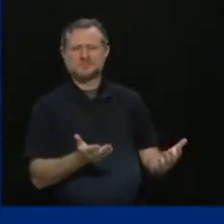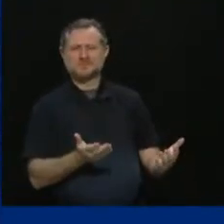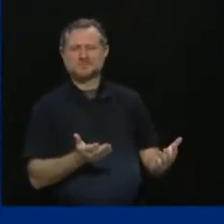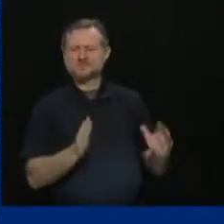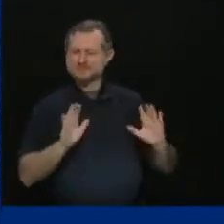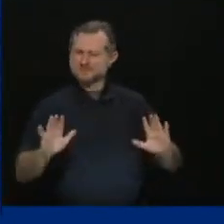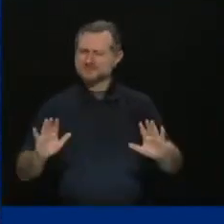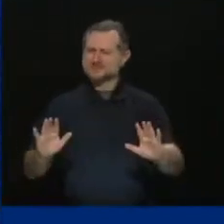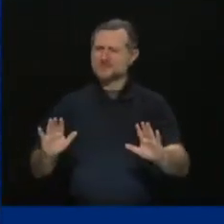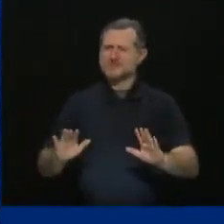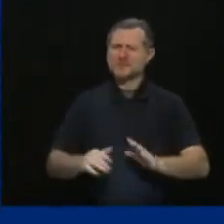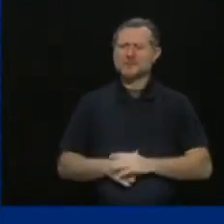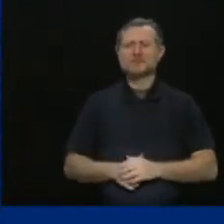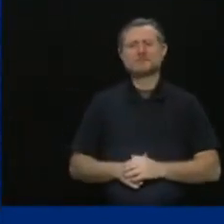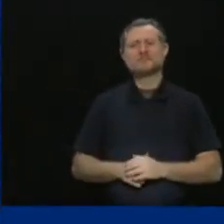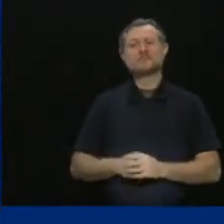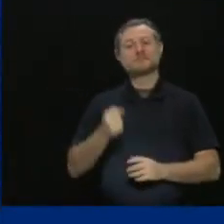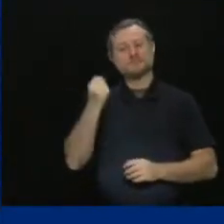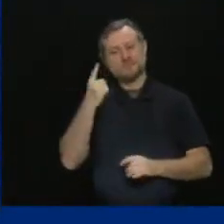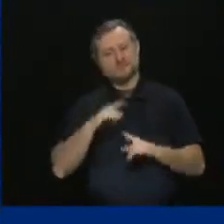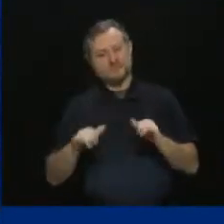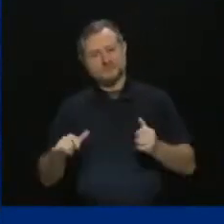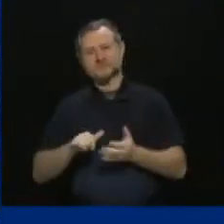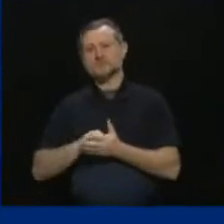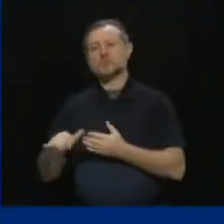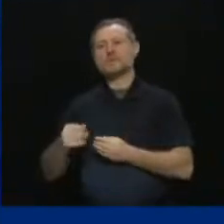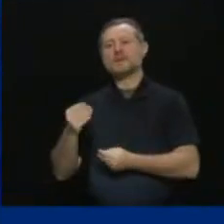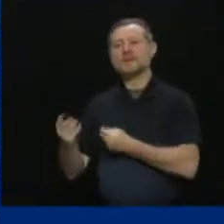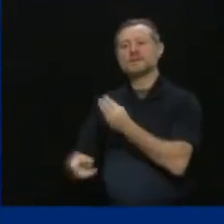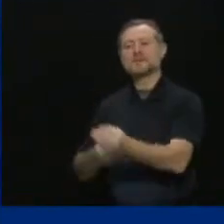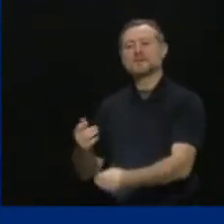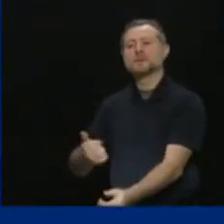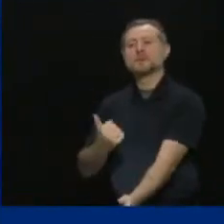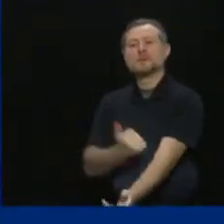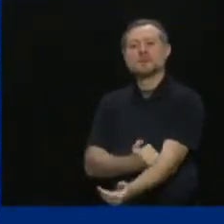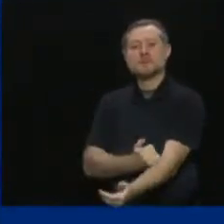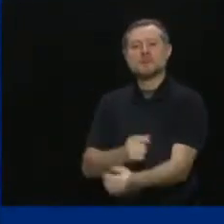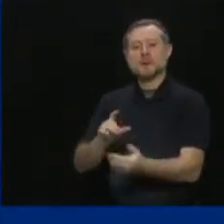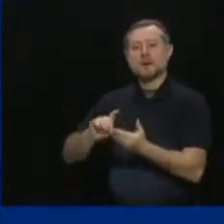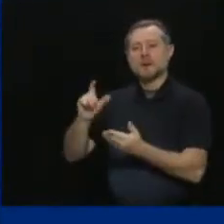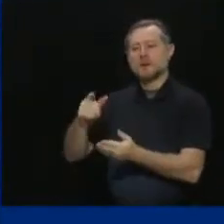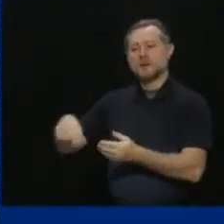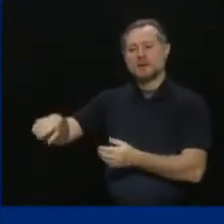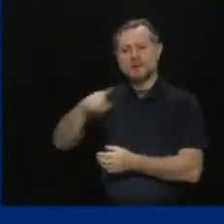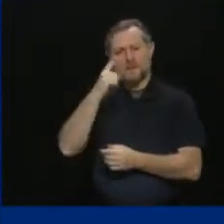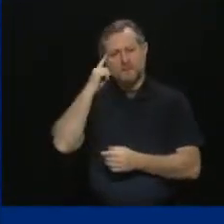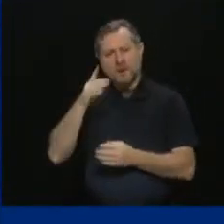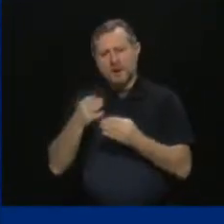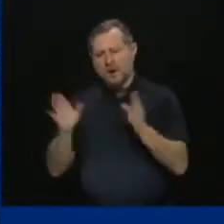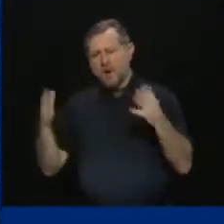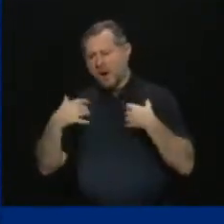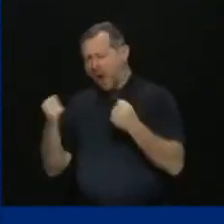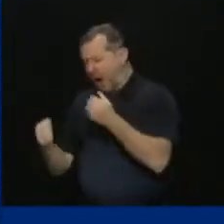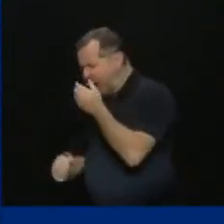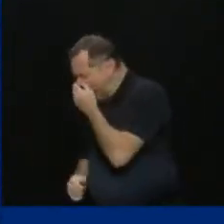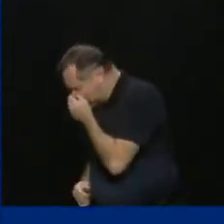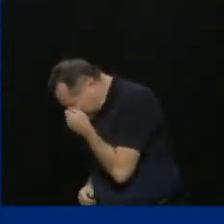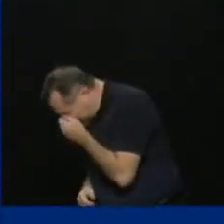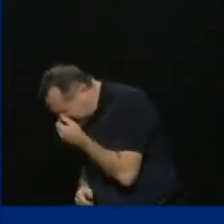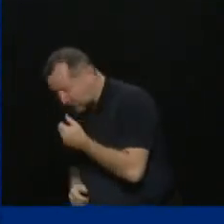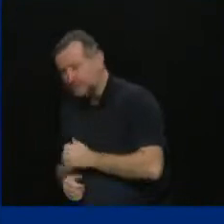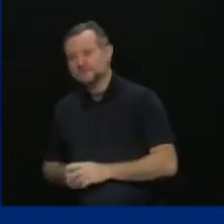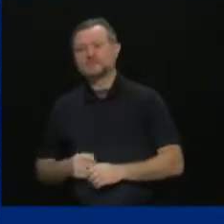hand, the state of New York gives out millions of syringes to help people because of the public health crisis. So, okay, you're going to jail, but it's okay for the state of New